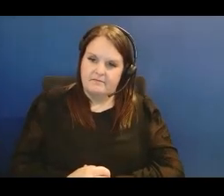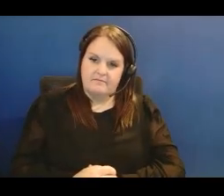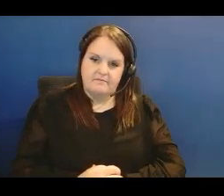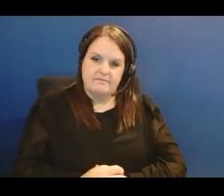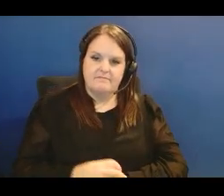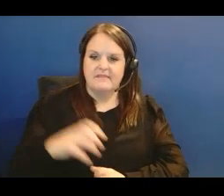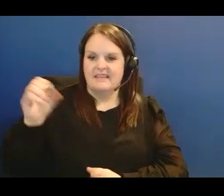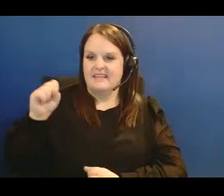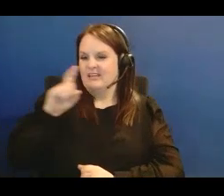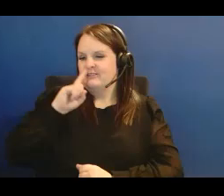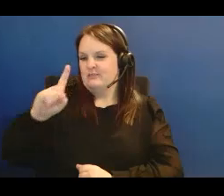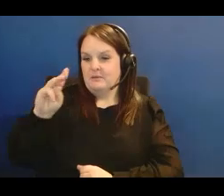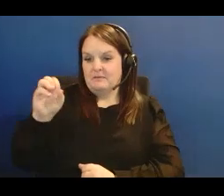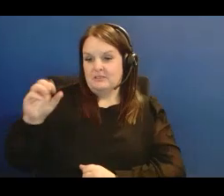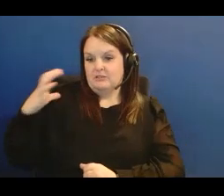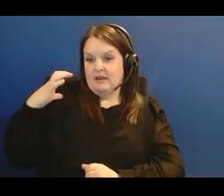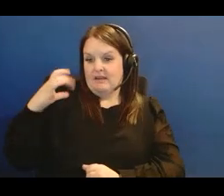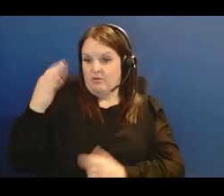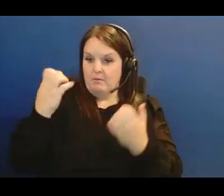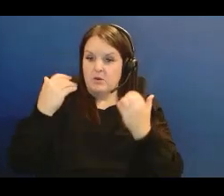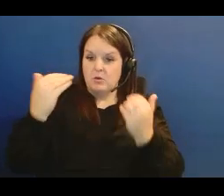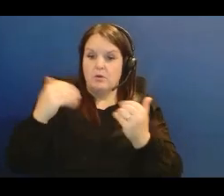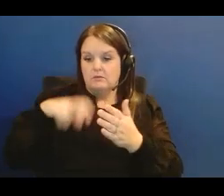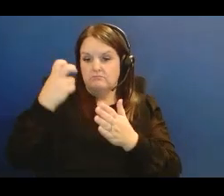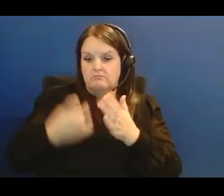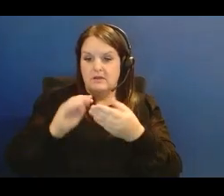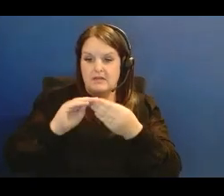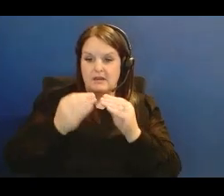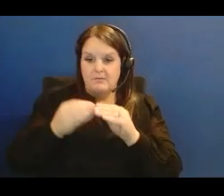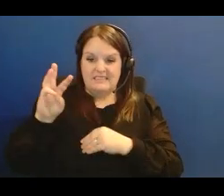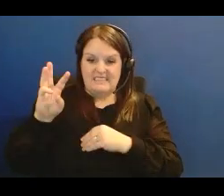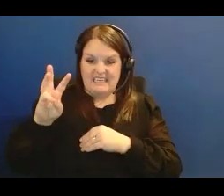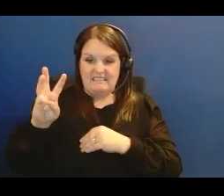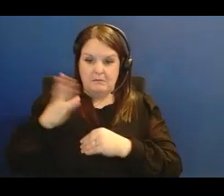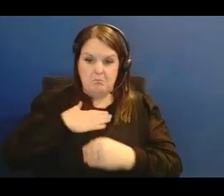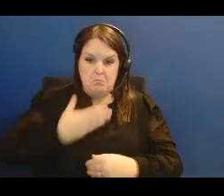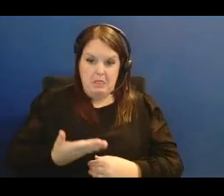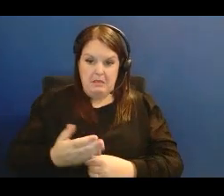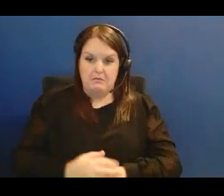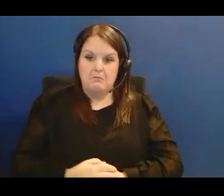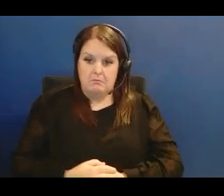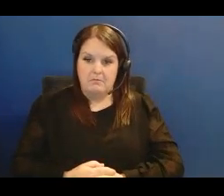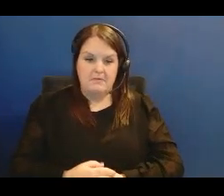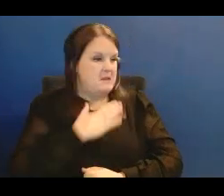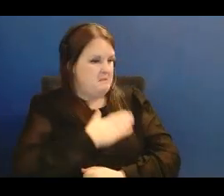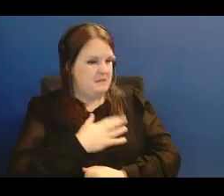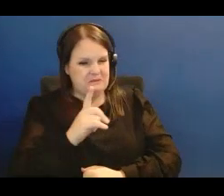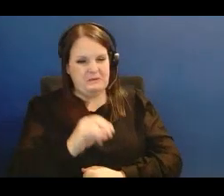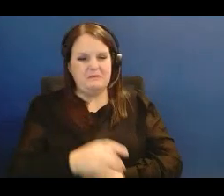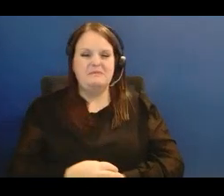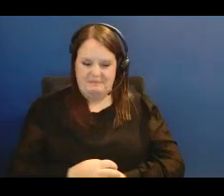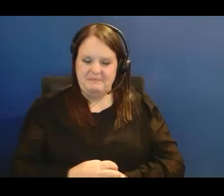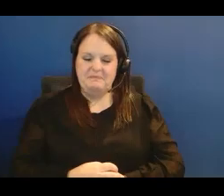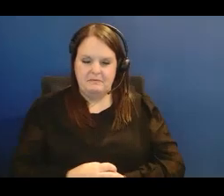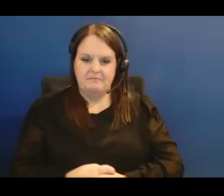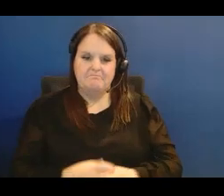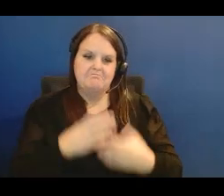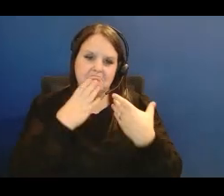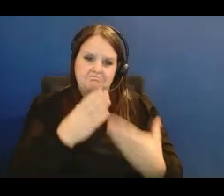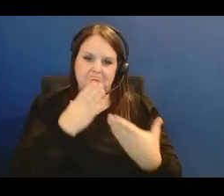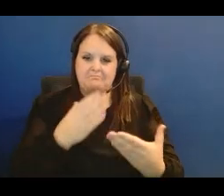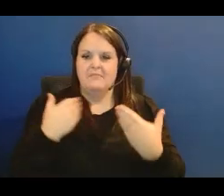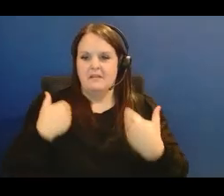Yes, Mr. Chair, if you'd like me to move into agenda item number 6, I can do so. Please proceed. Thank you. Again,